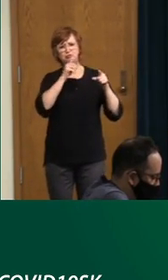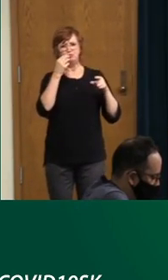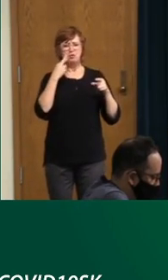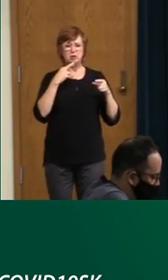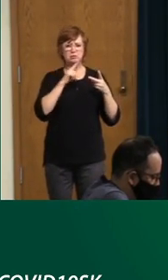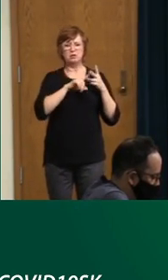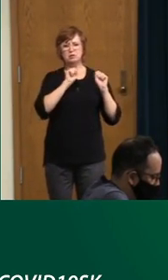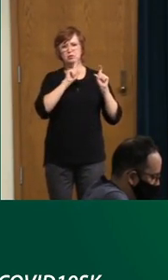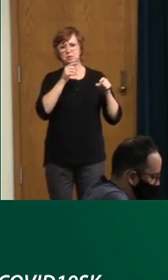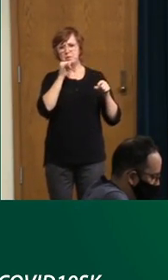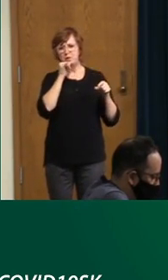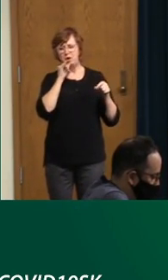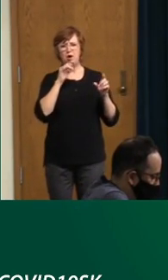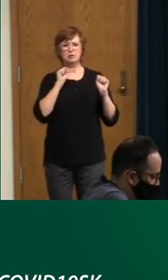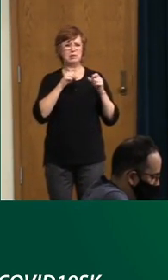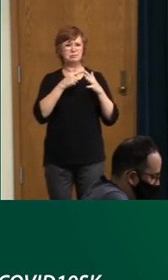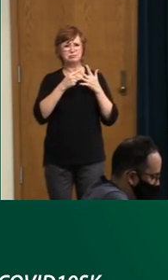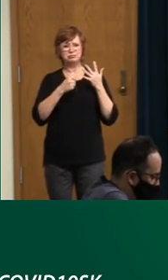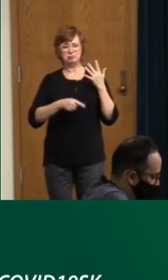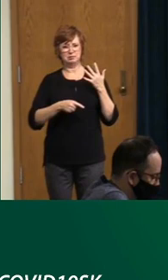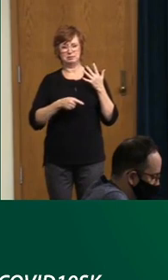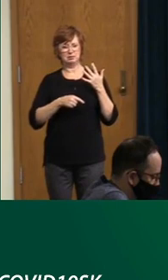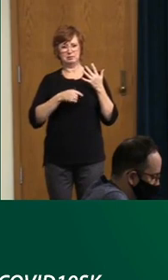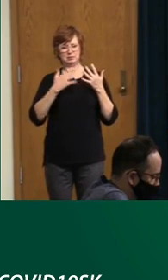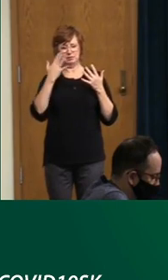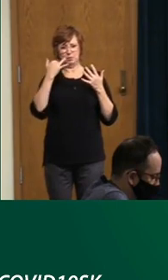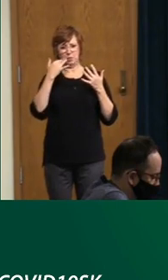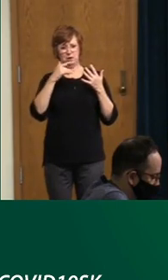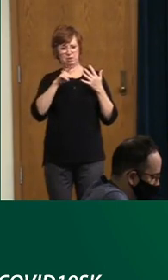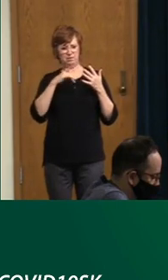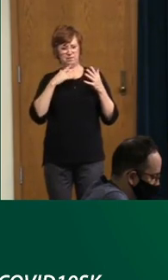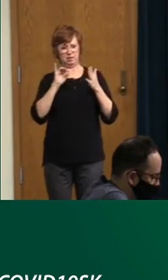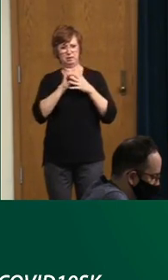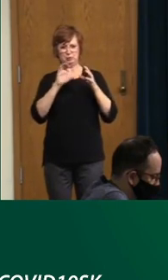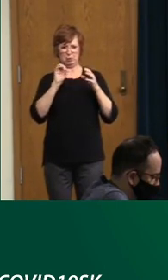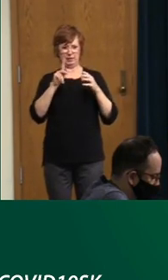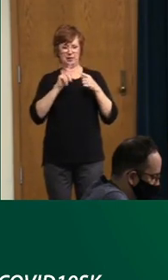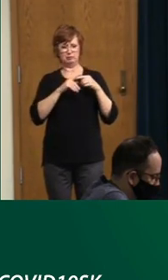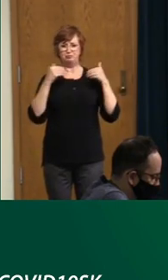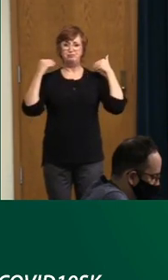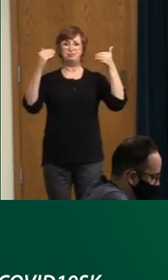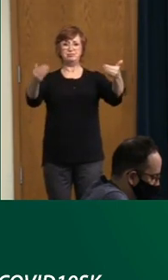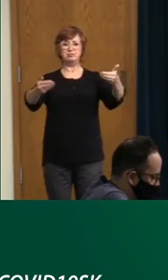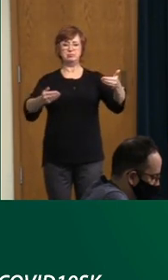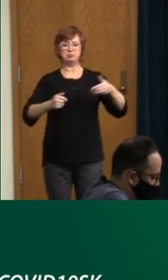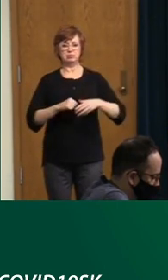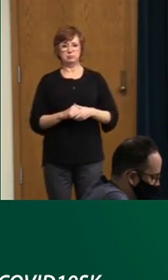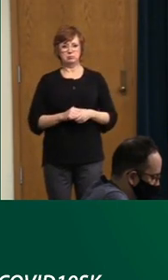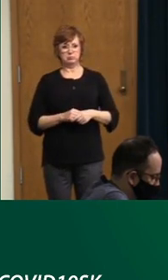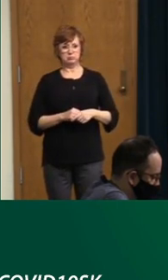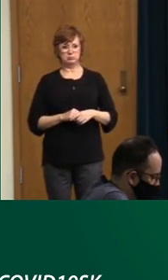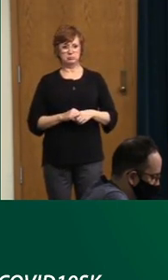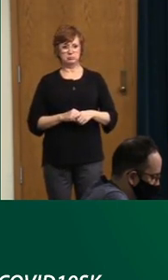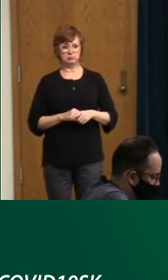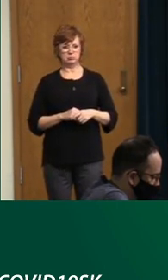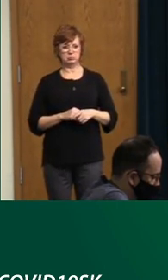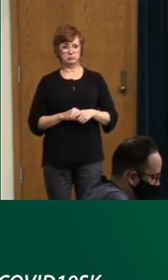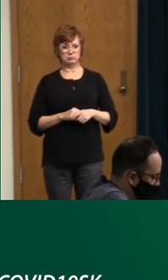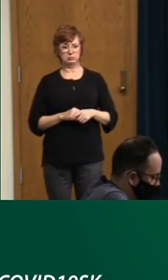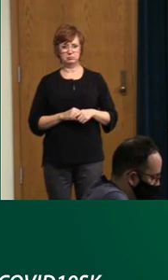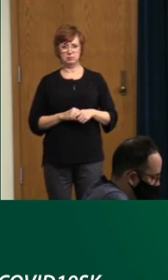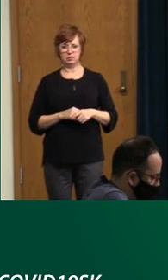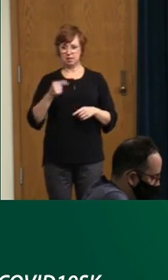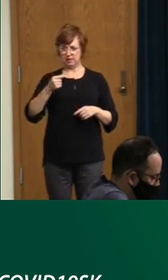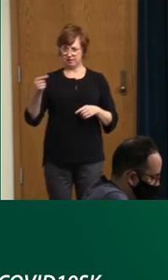this virus spread. So why does your government accept the risk that this virus is going to continue to spread and more people will